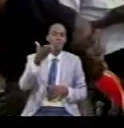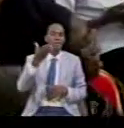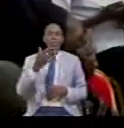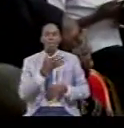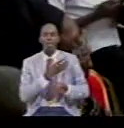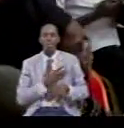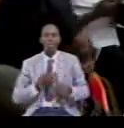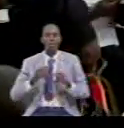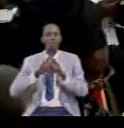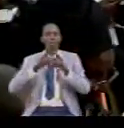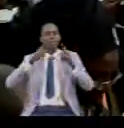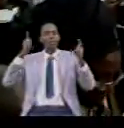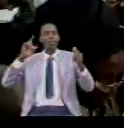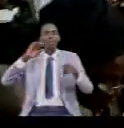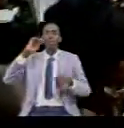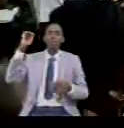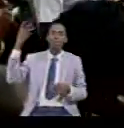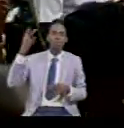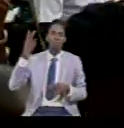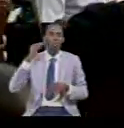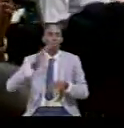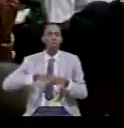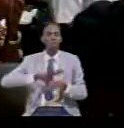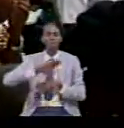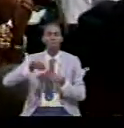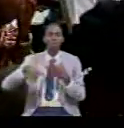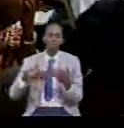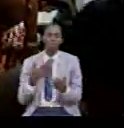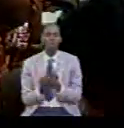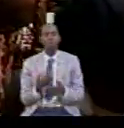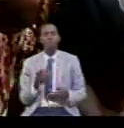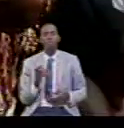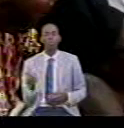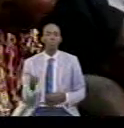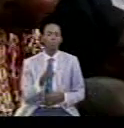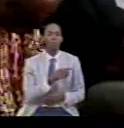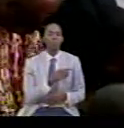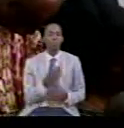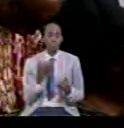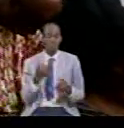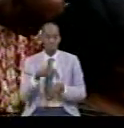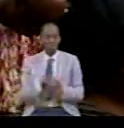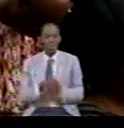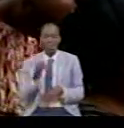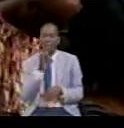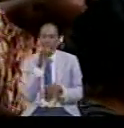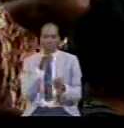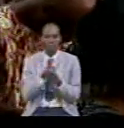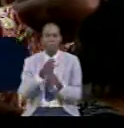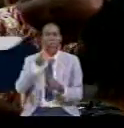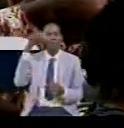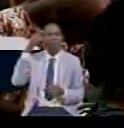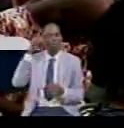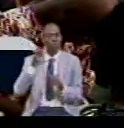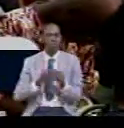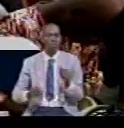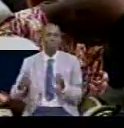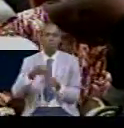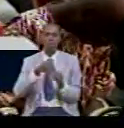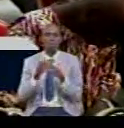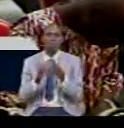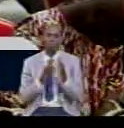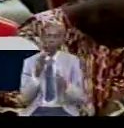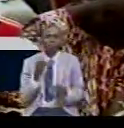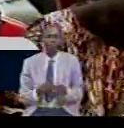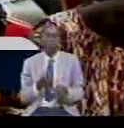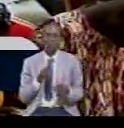and great grace was upon them all. Tonight, there's sufficient grace for everyone. There's sufficient